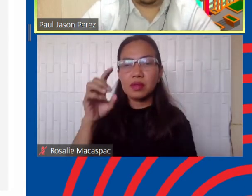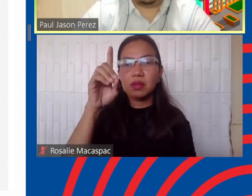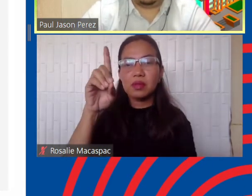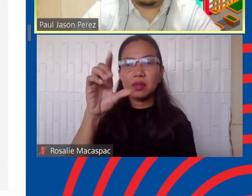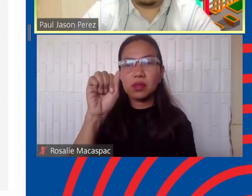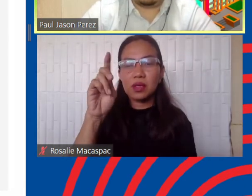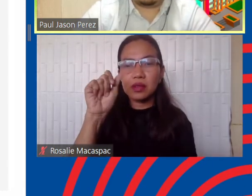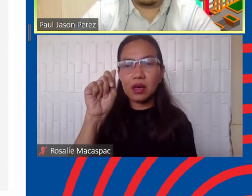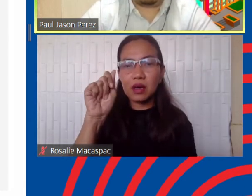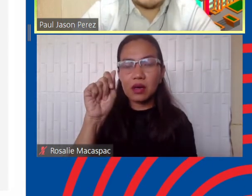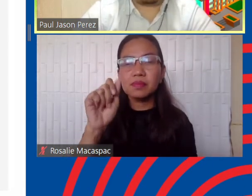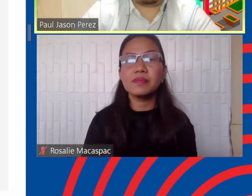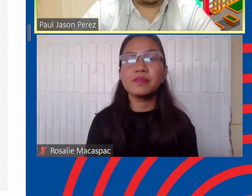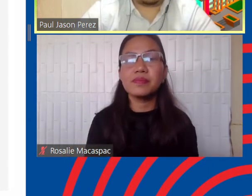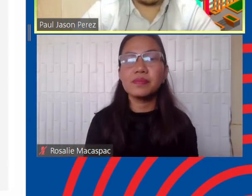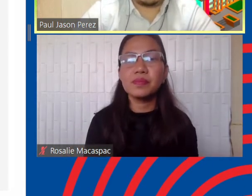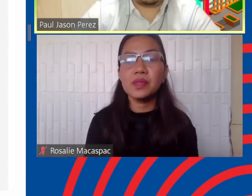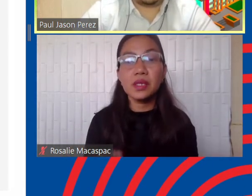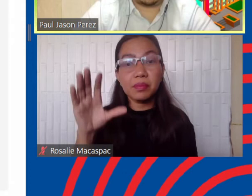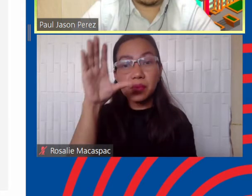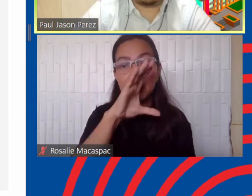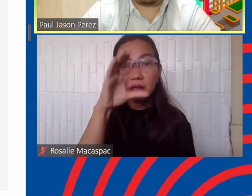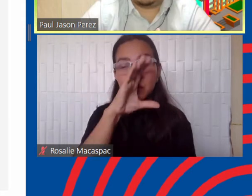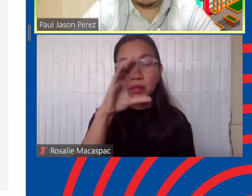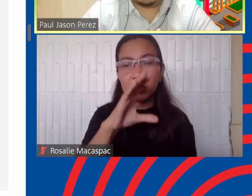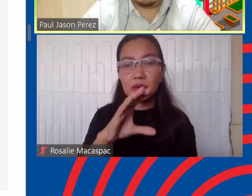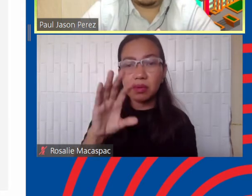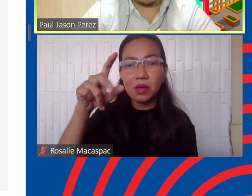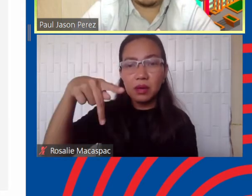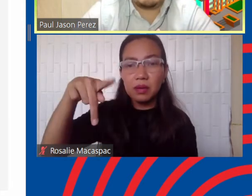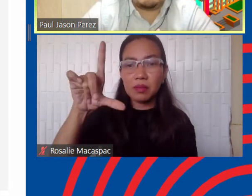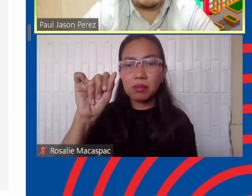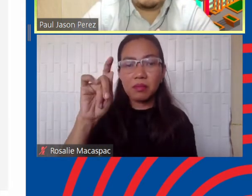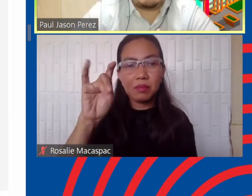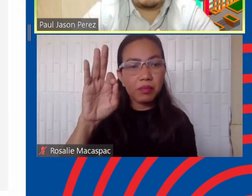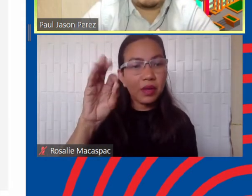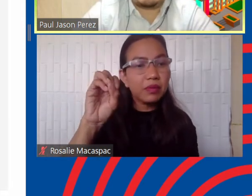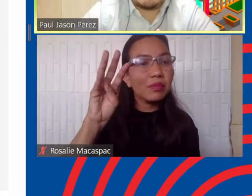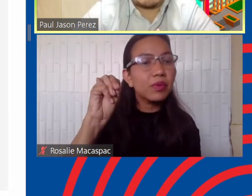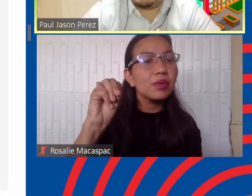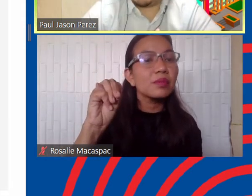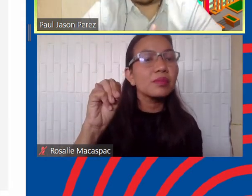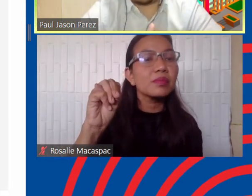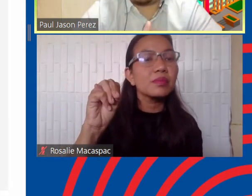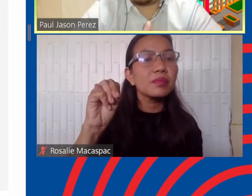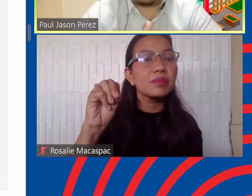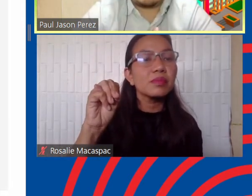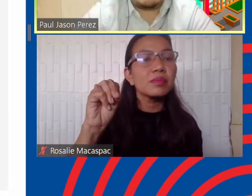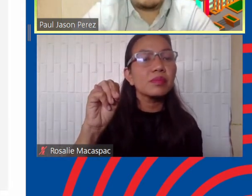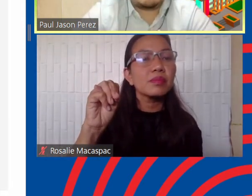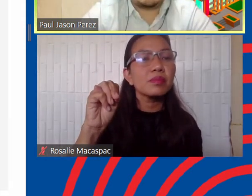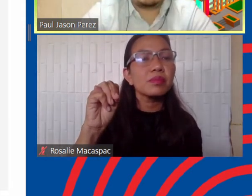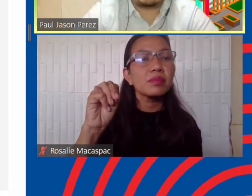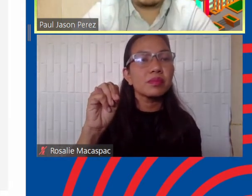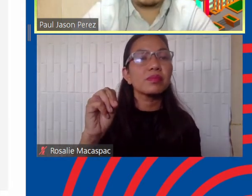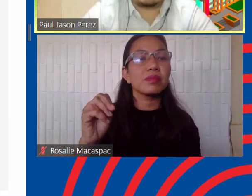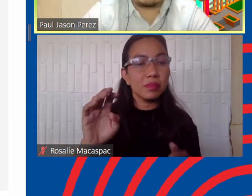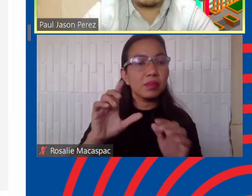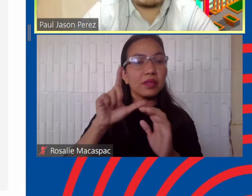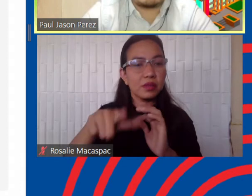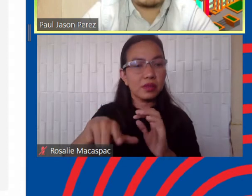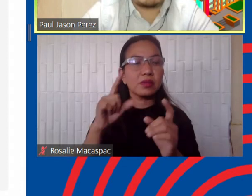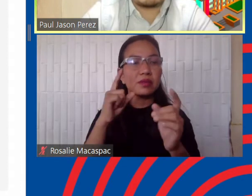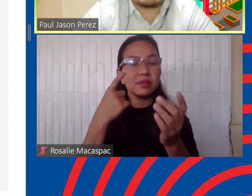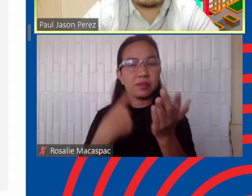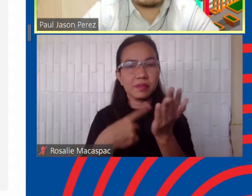for platforms, there's one from DSpace. I can also talk about that later.